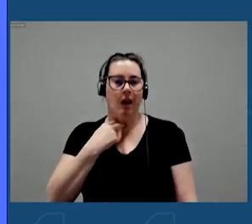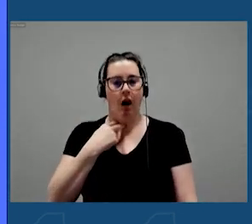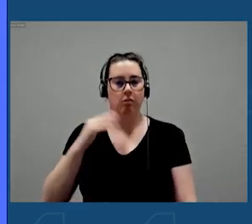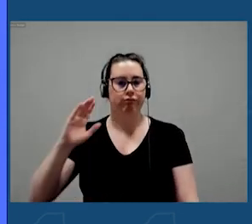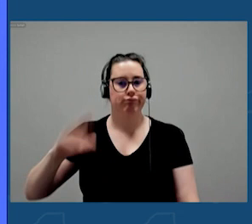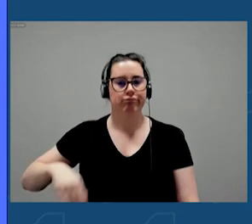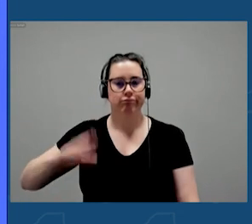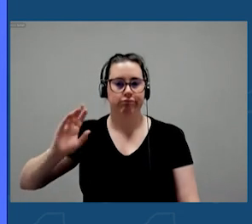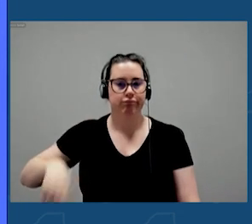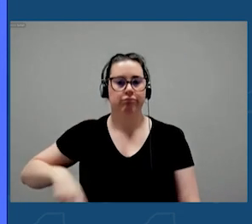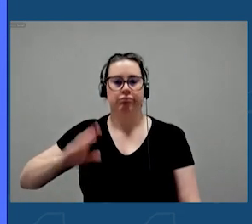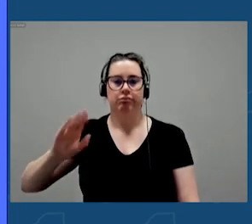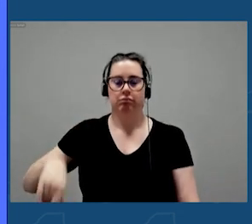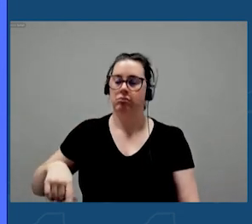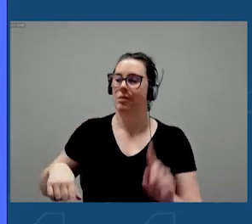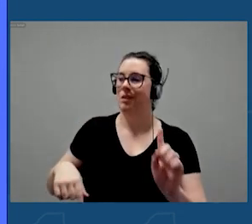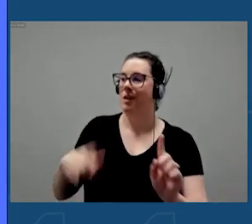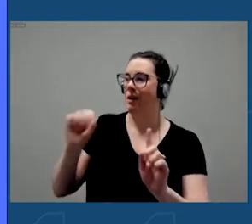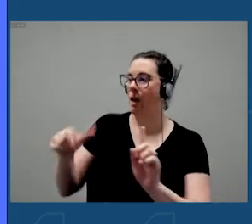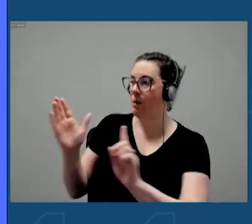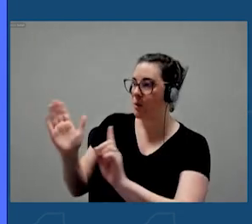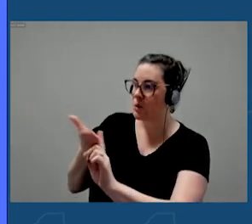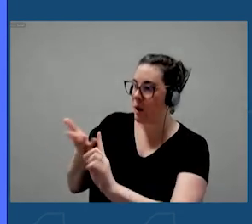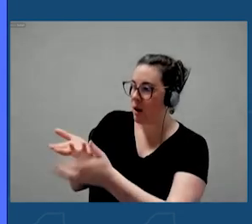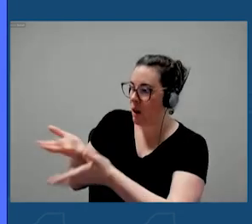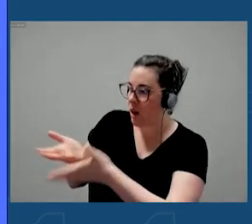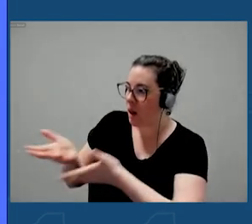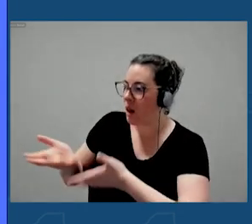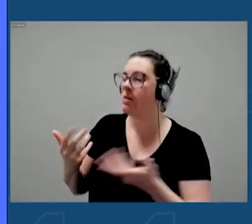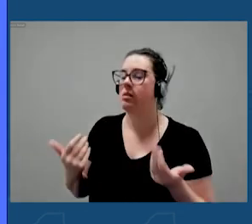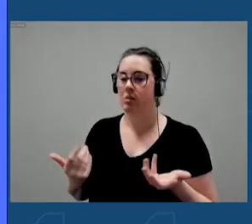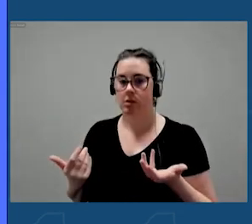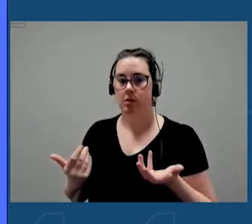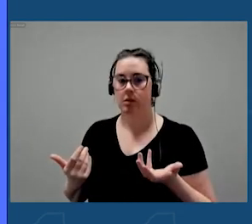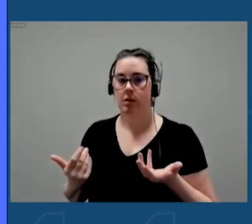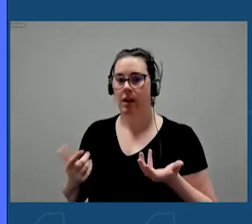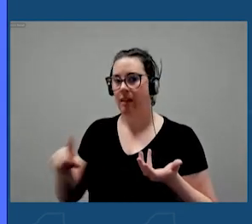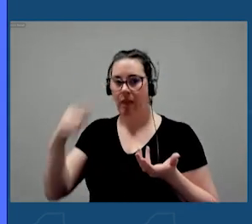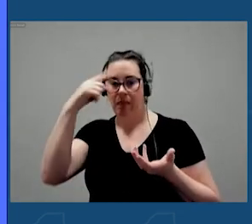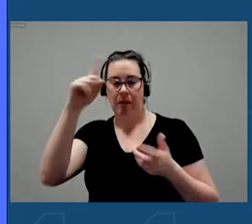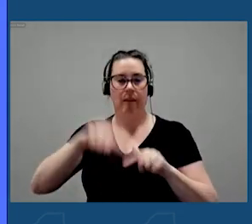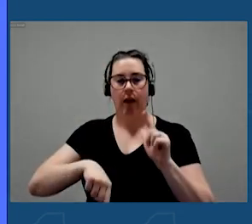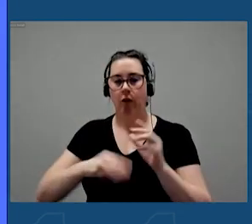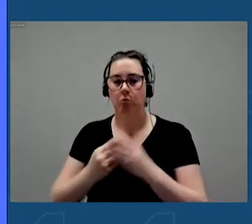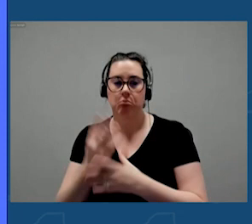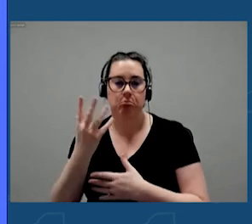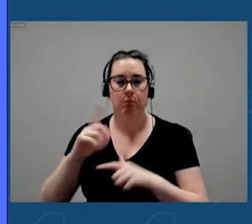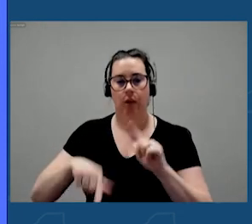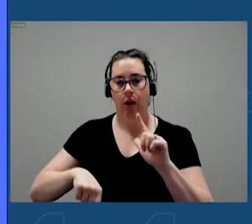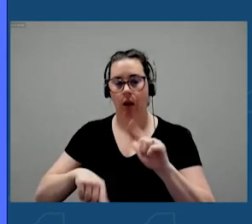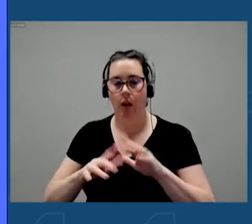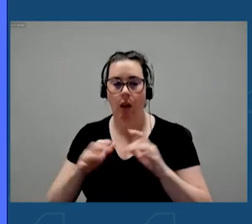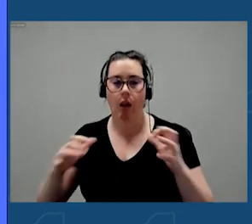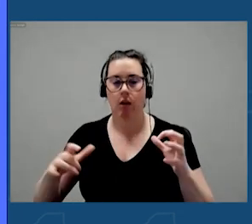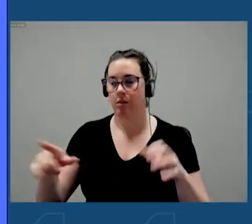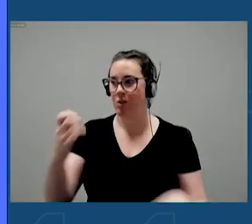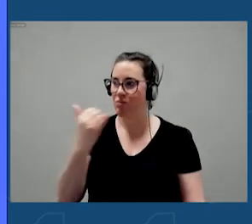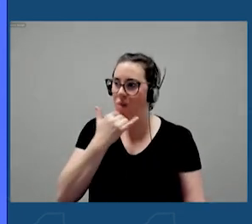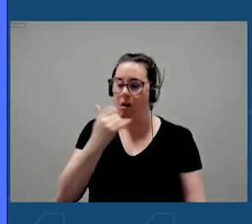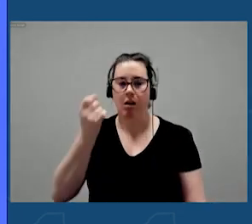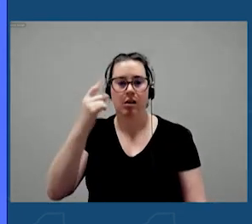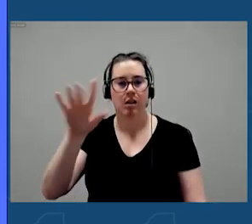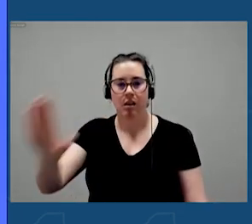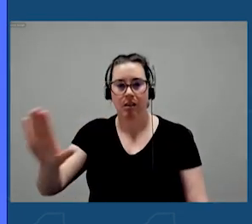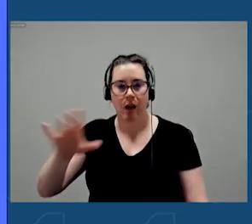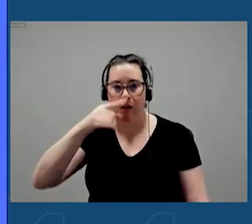be no growth is a path forward, and they're just wrong. And it's also that their own kids and grandkids can't live